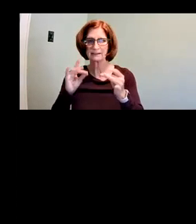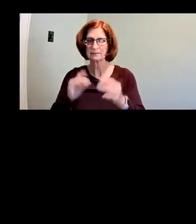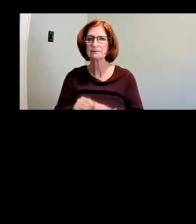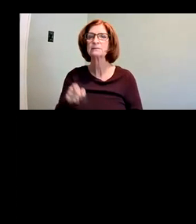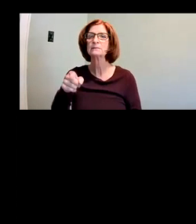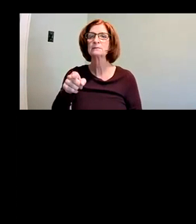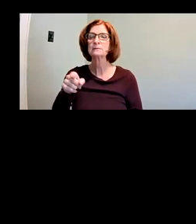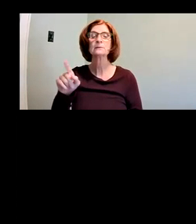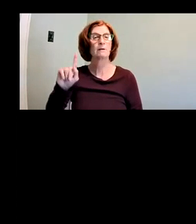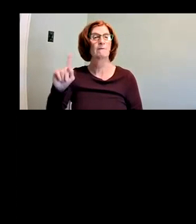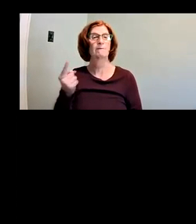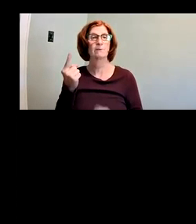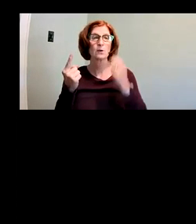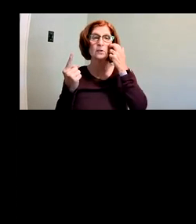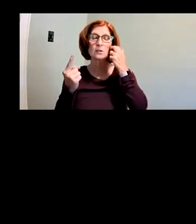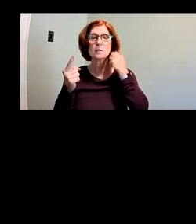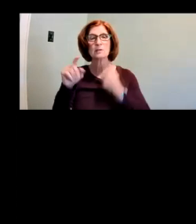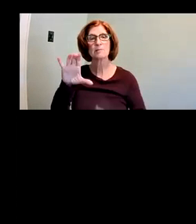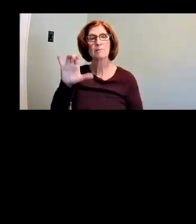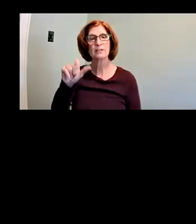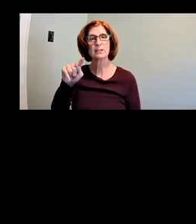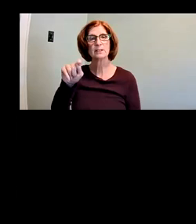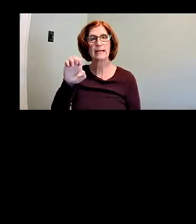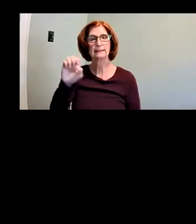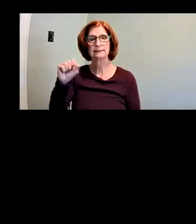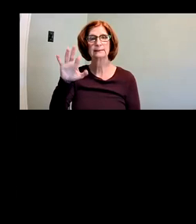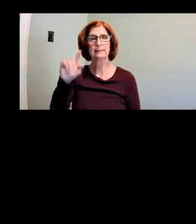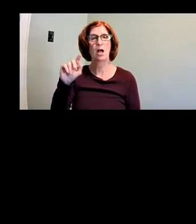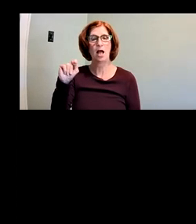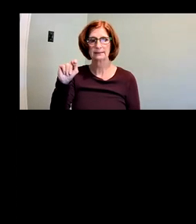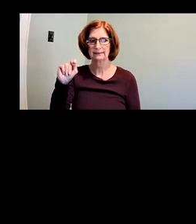Yes. First up is Celeste Scott.